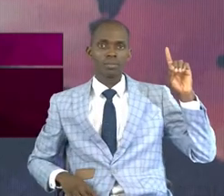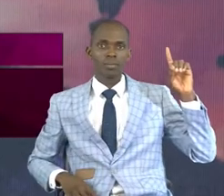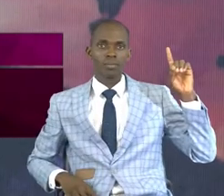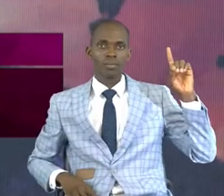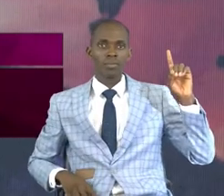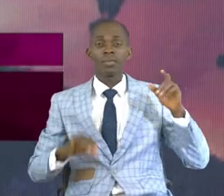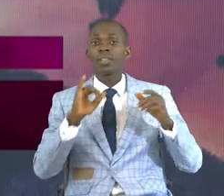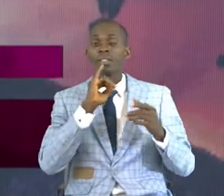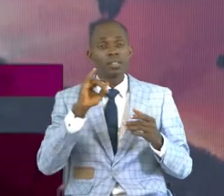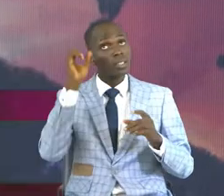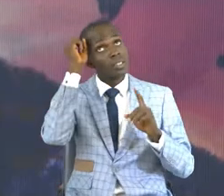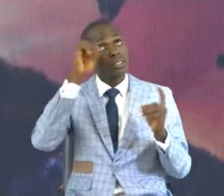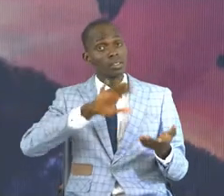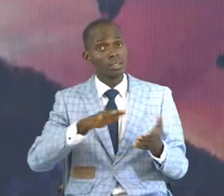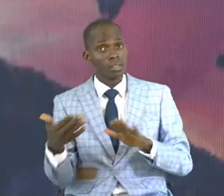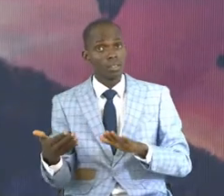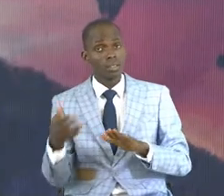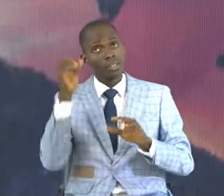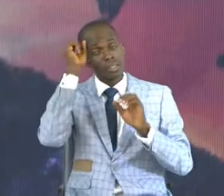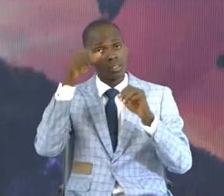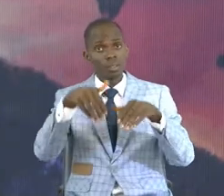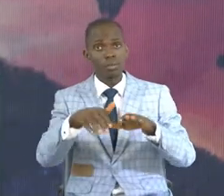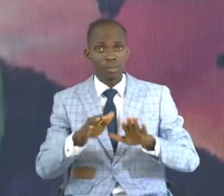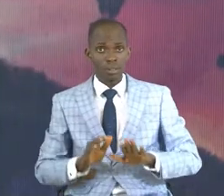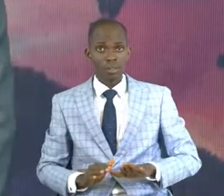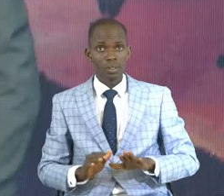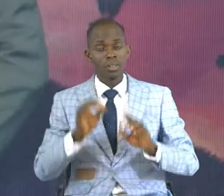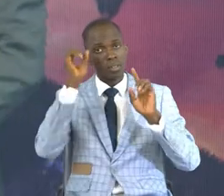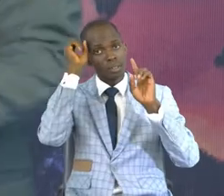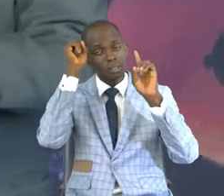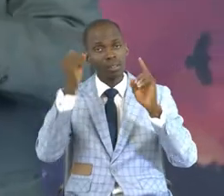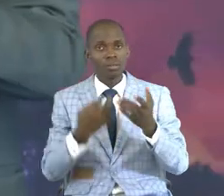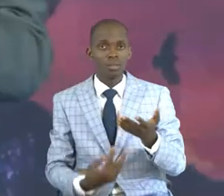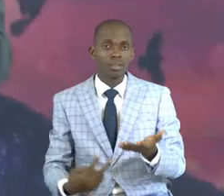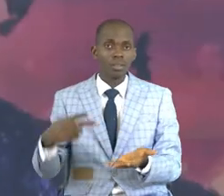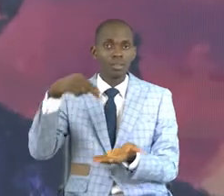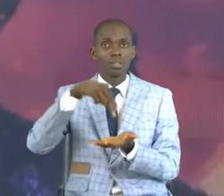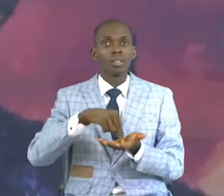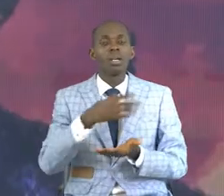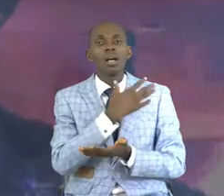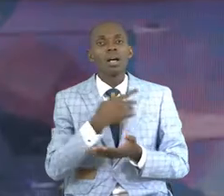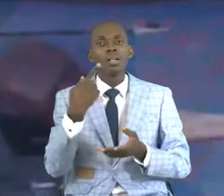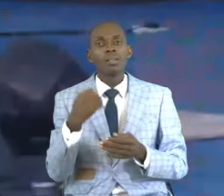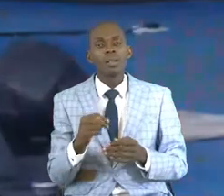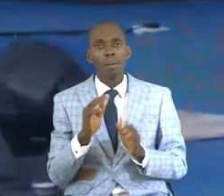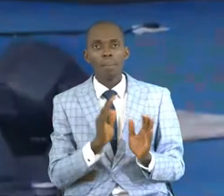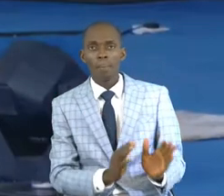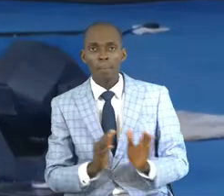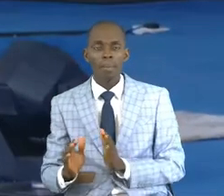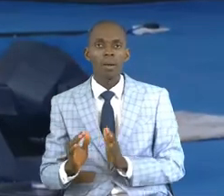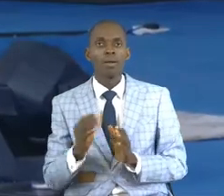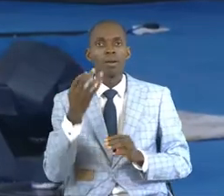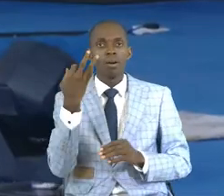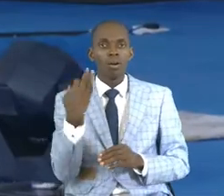death, his burial, his resurrection, and the purpose and the plan of